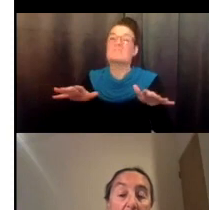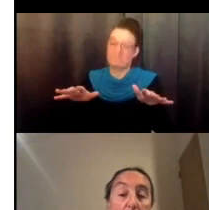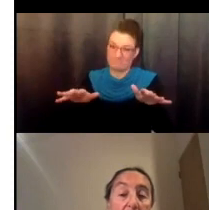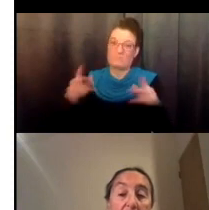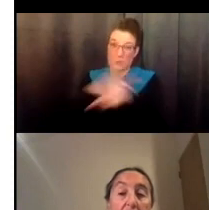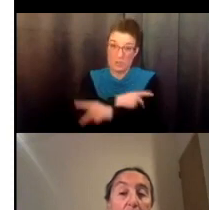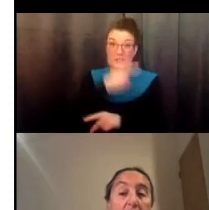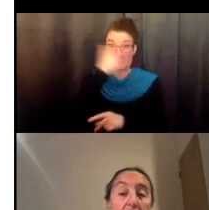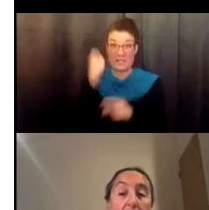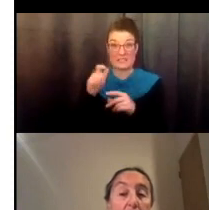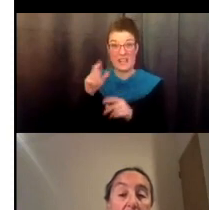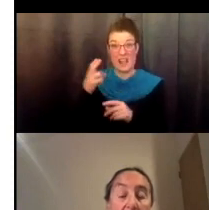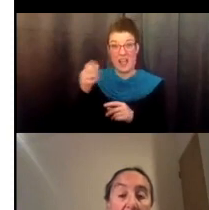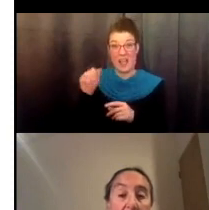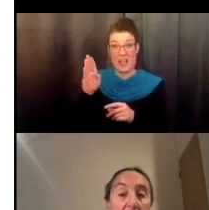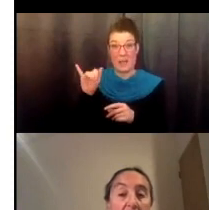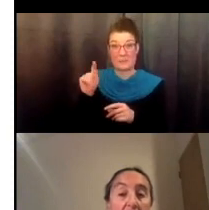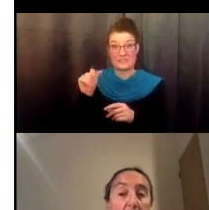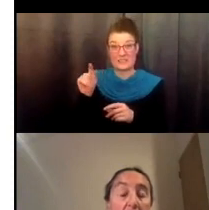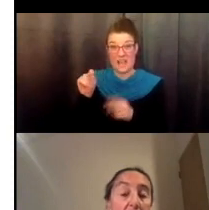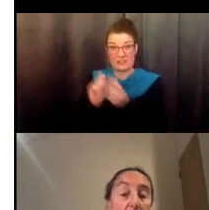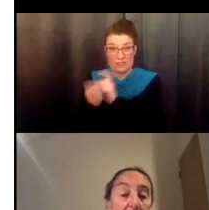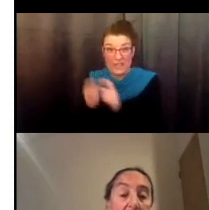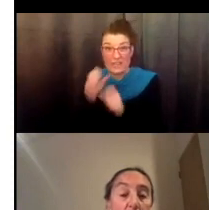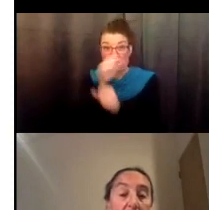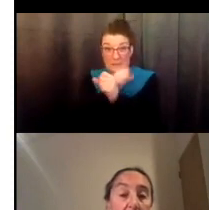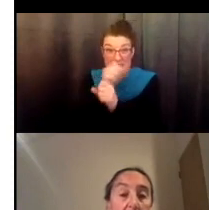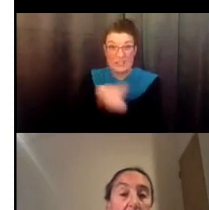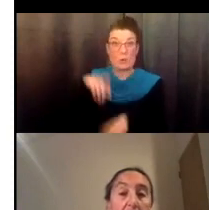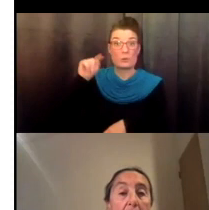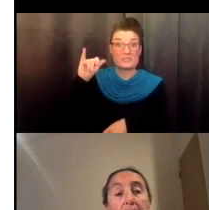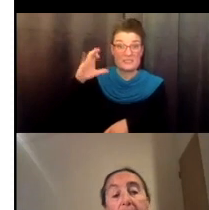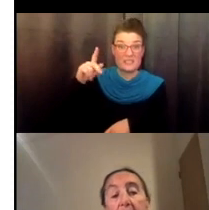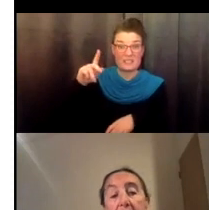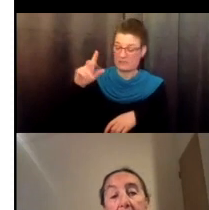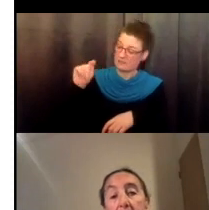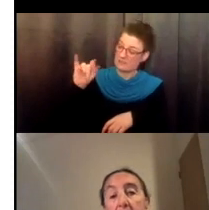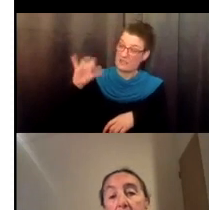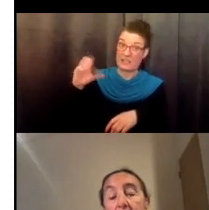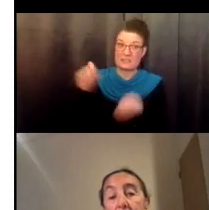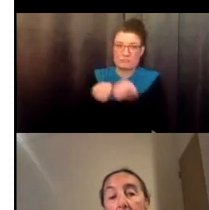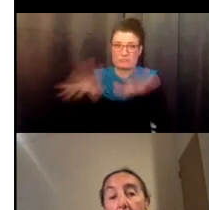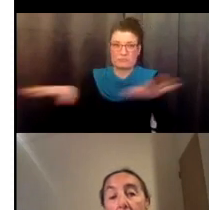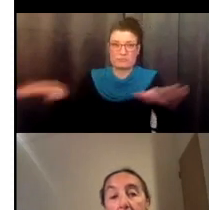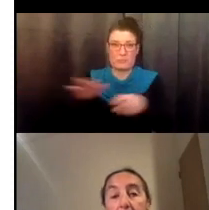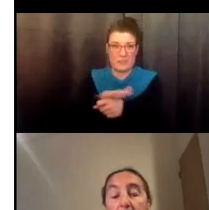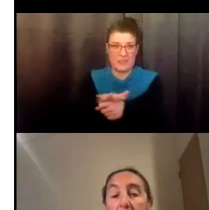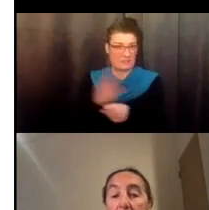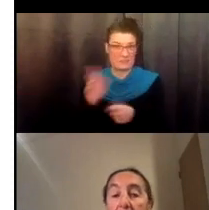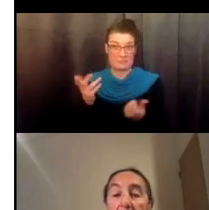and spreading mosquitoes and ticks into areas that we haven't previously seen them. Next.